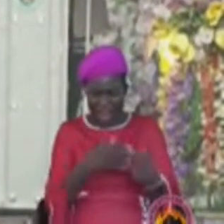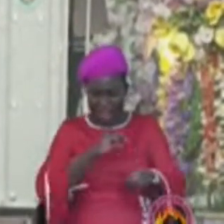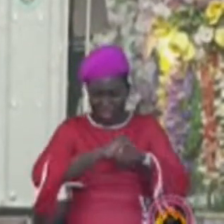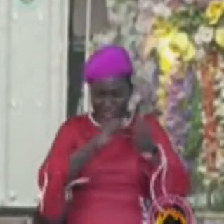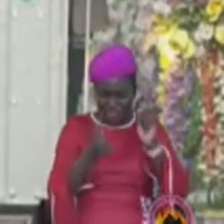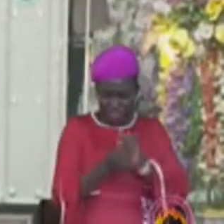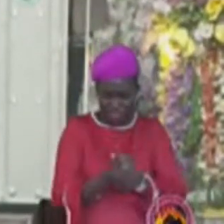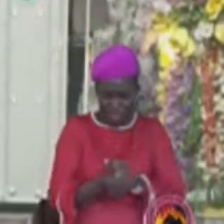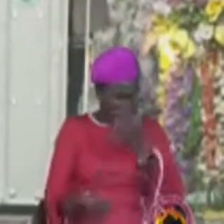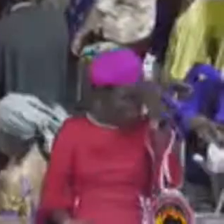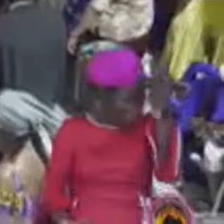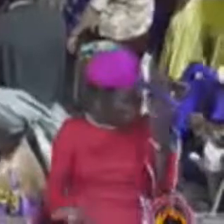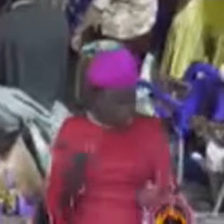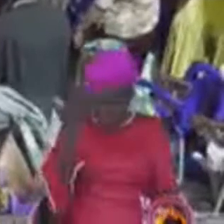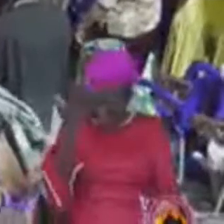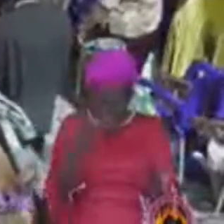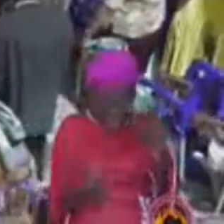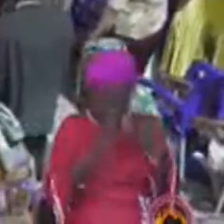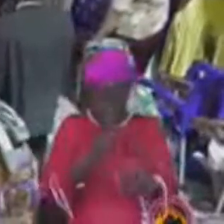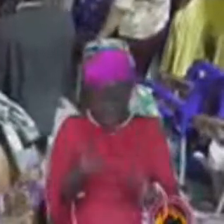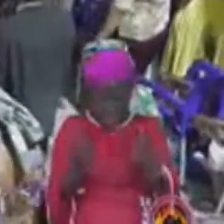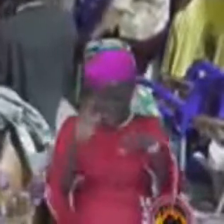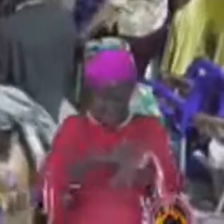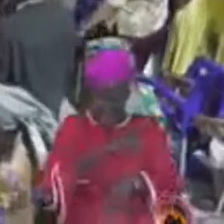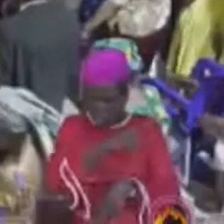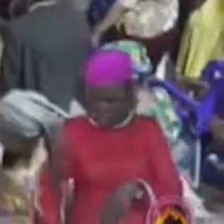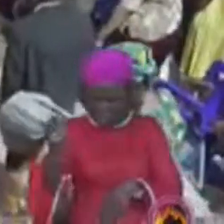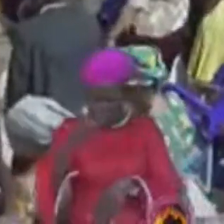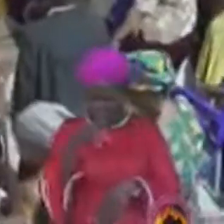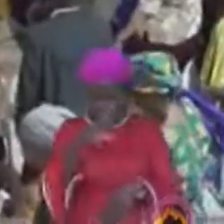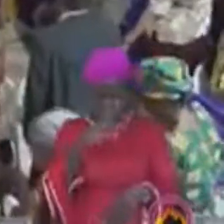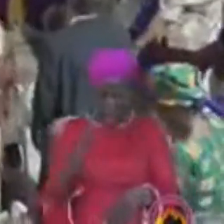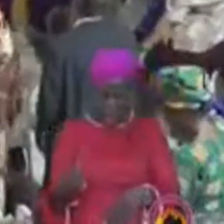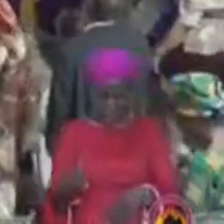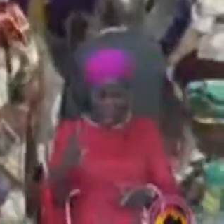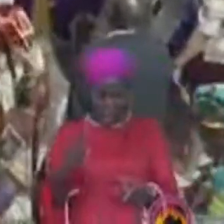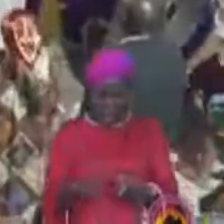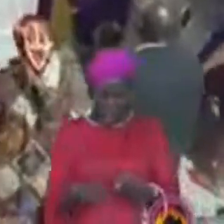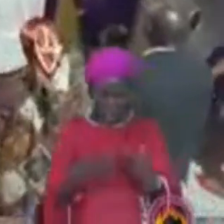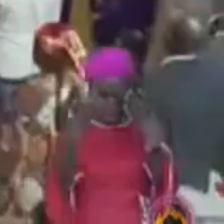fire is coming upon you where you are to